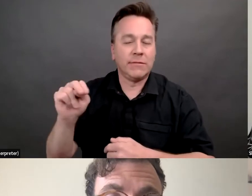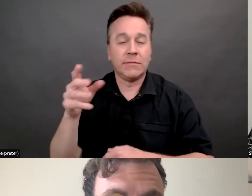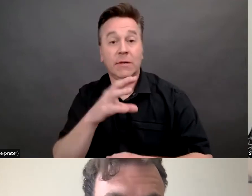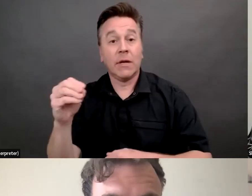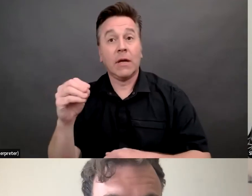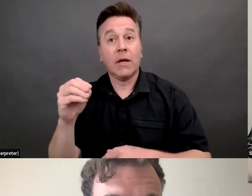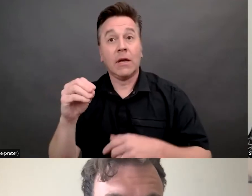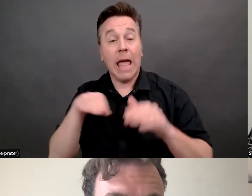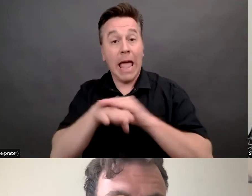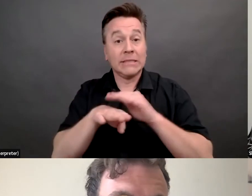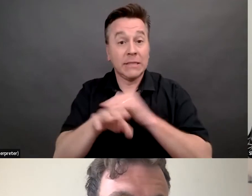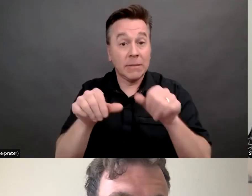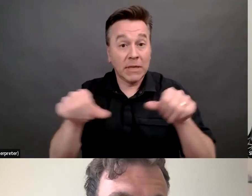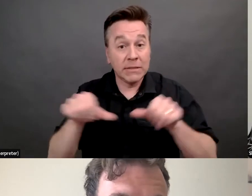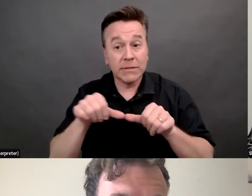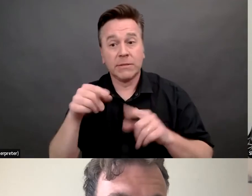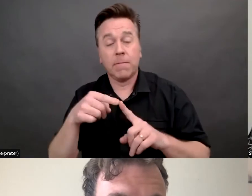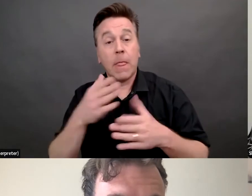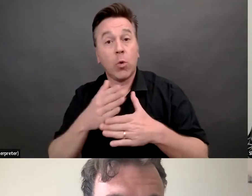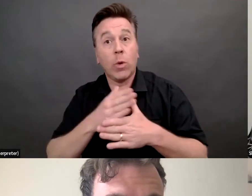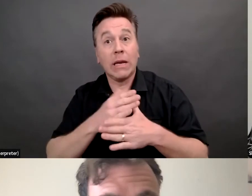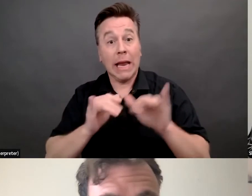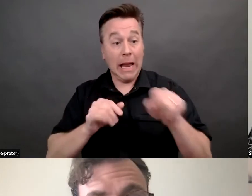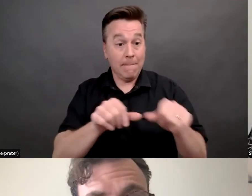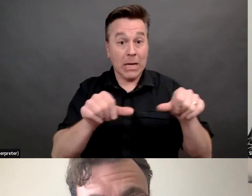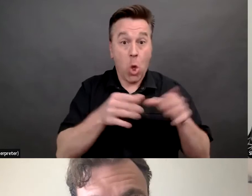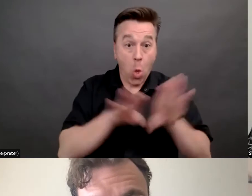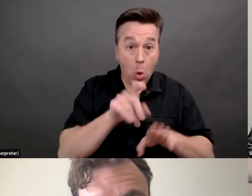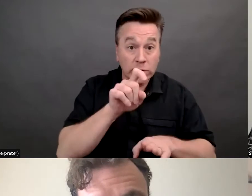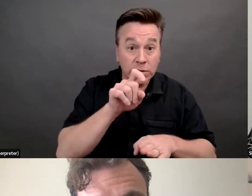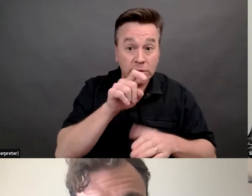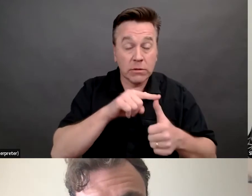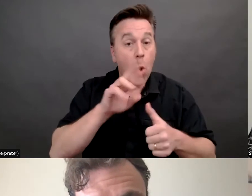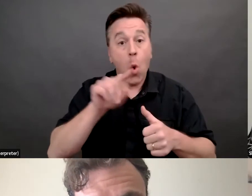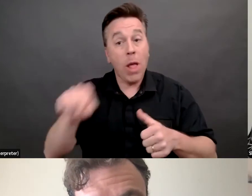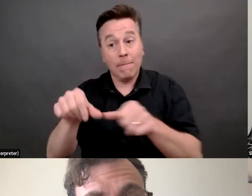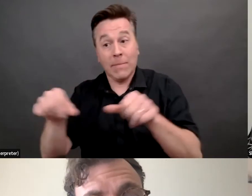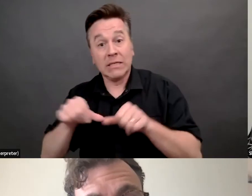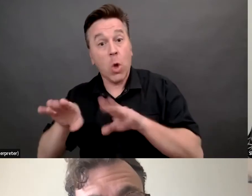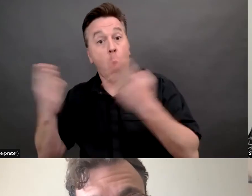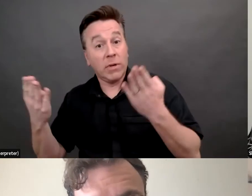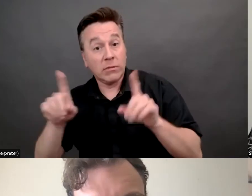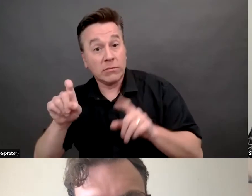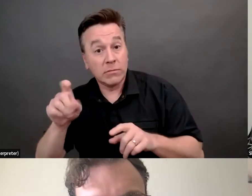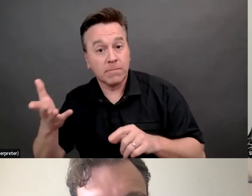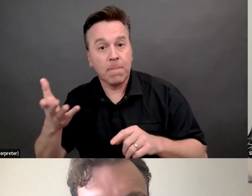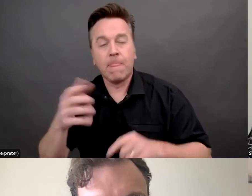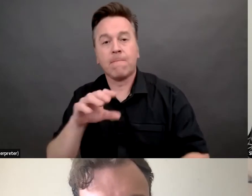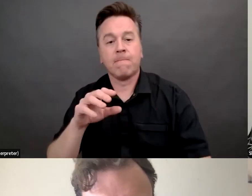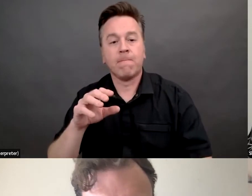in access spaces between, is the space closed or is it open?